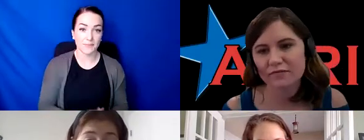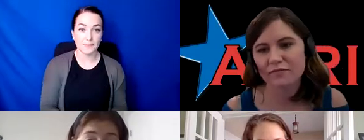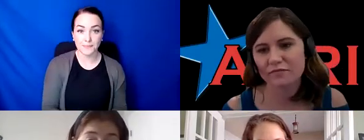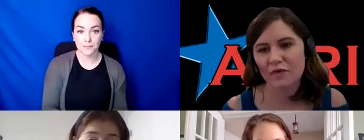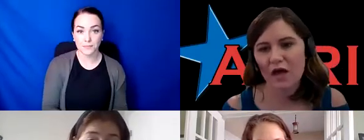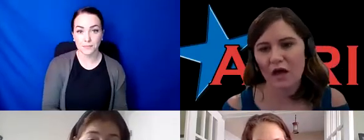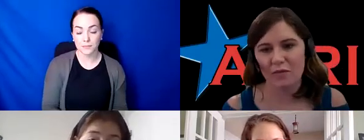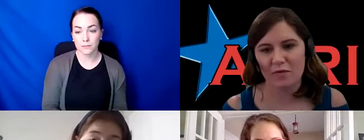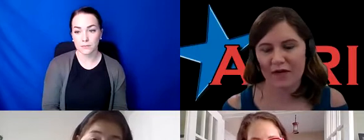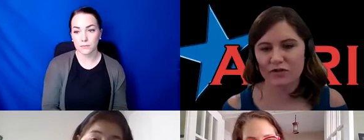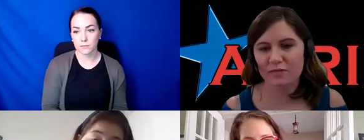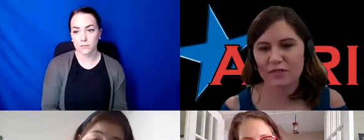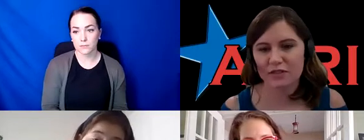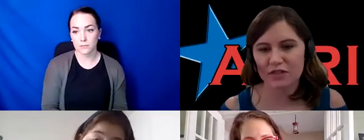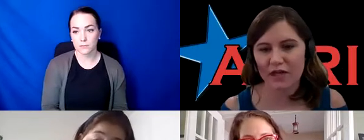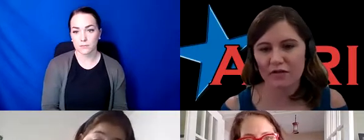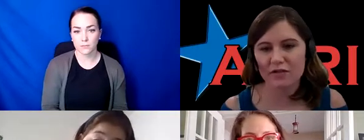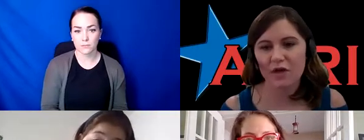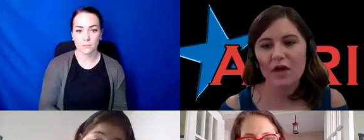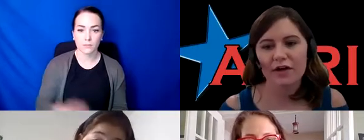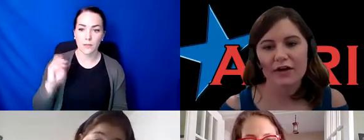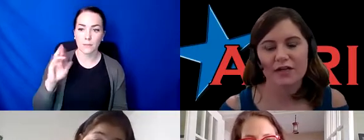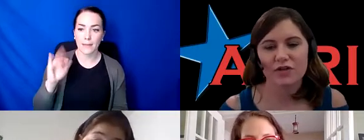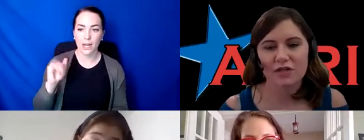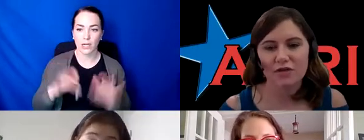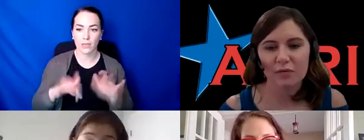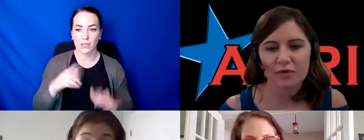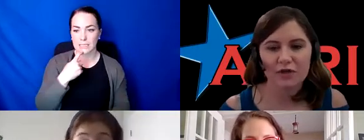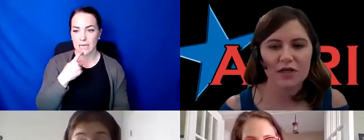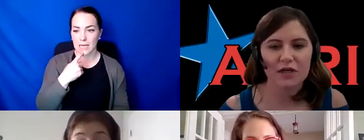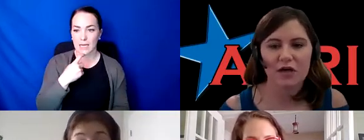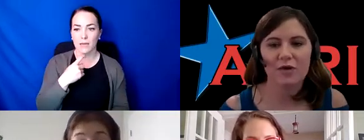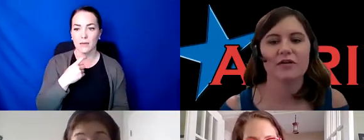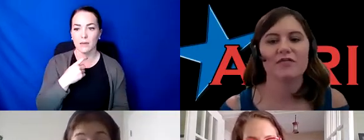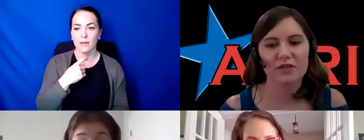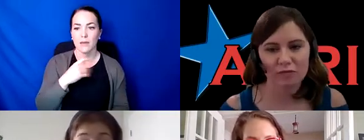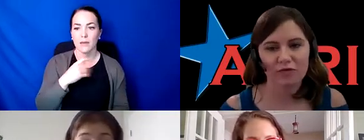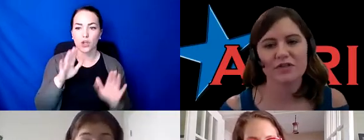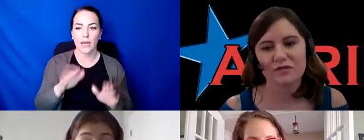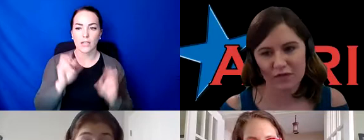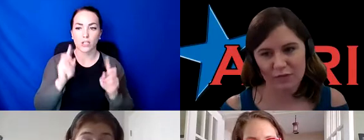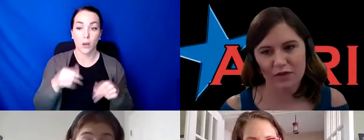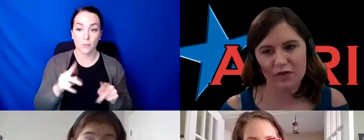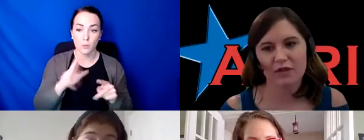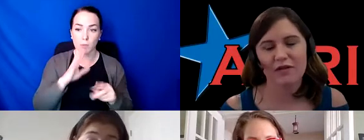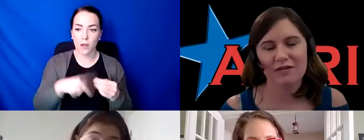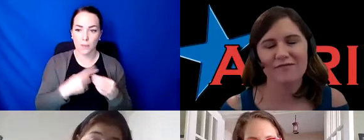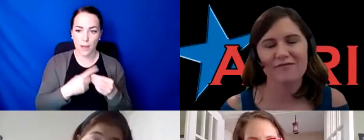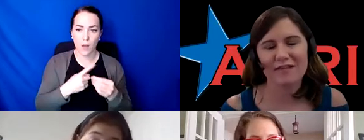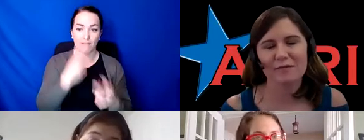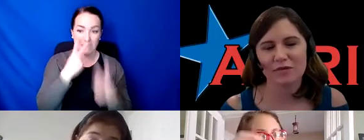Yeah. And Mary dropped into the chat also a great educational opportunity to talk about invisible versus visible